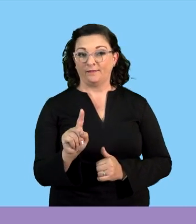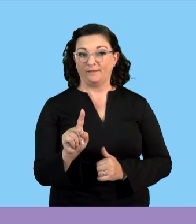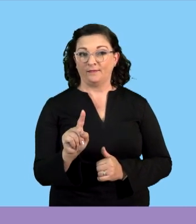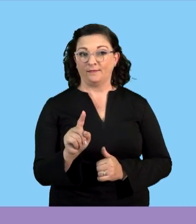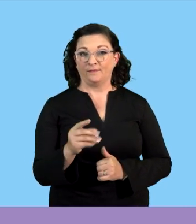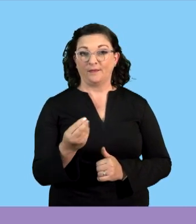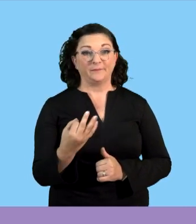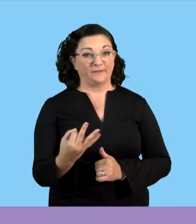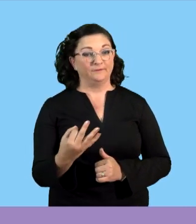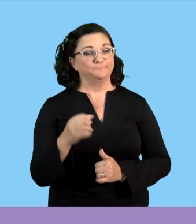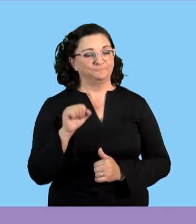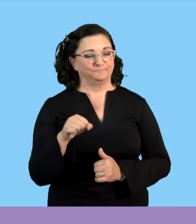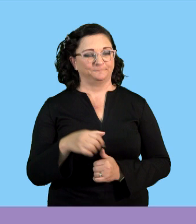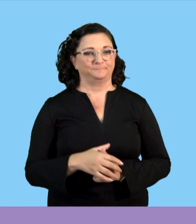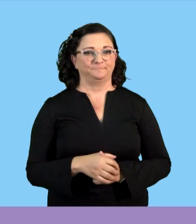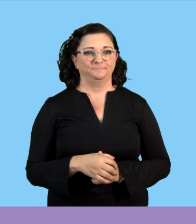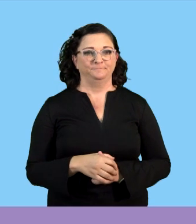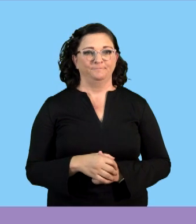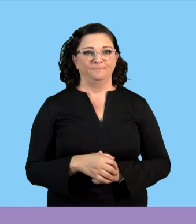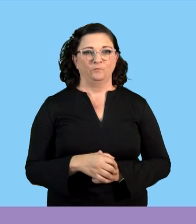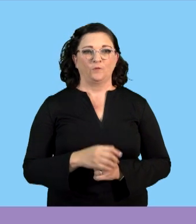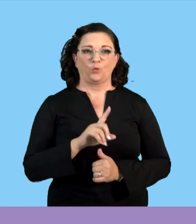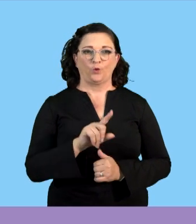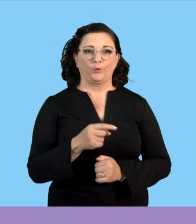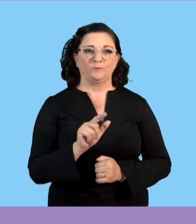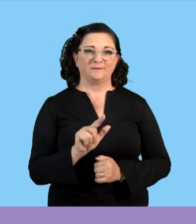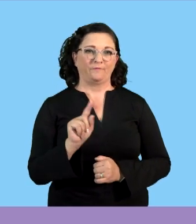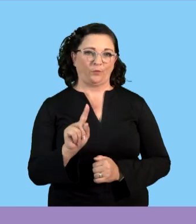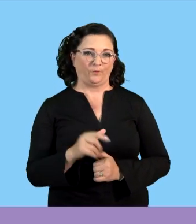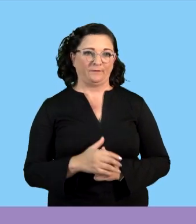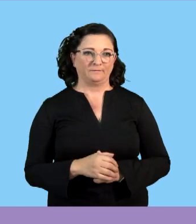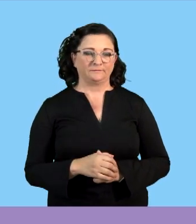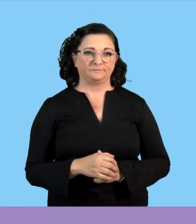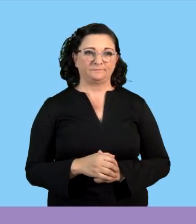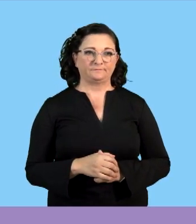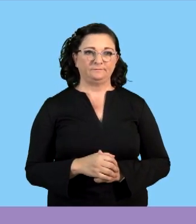1.71, athlete number 3. So it's 1.71.